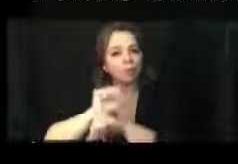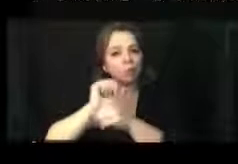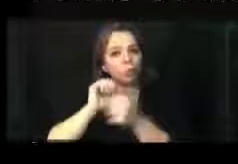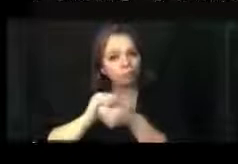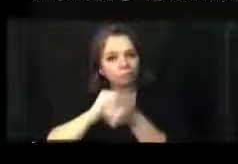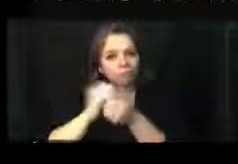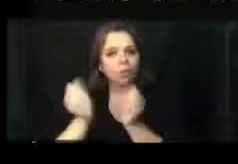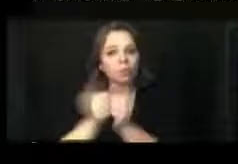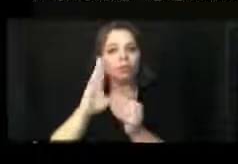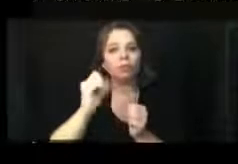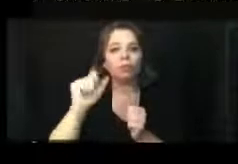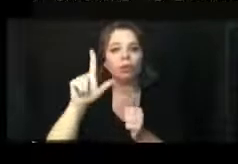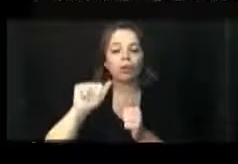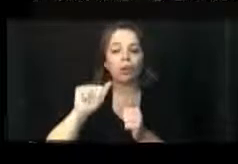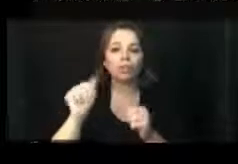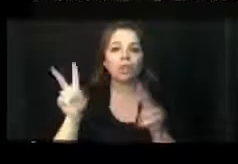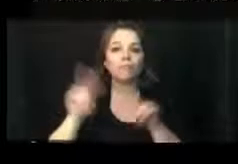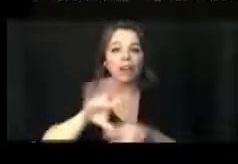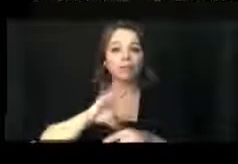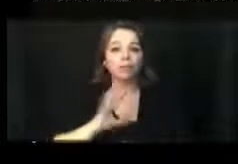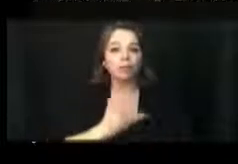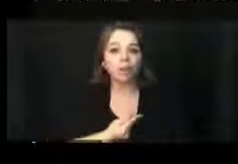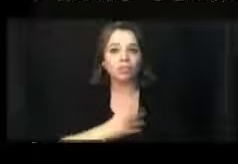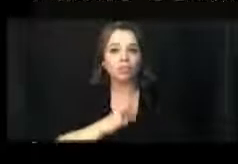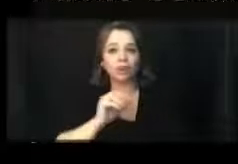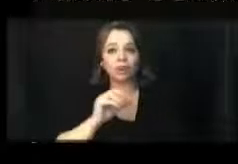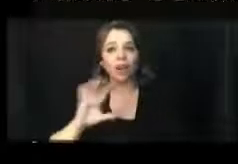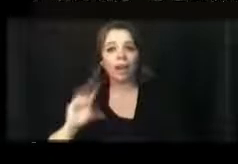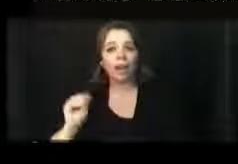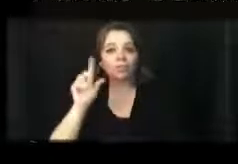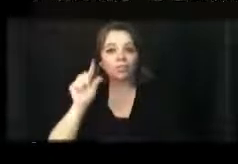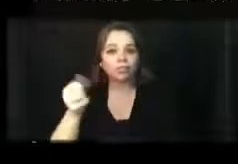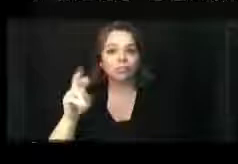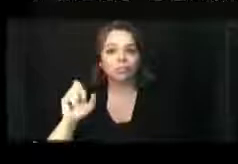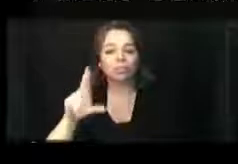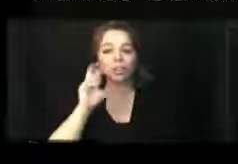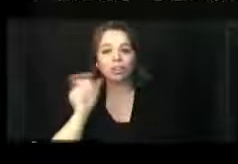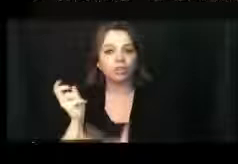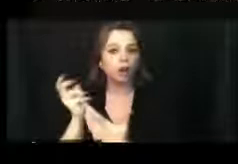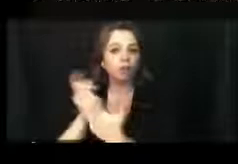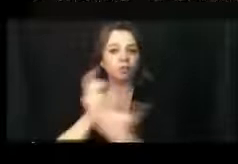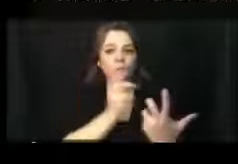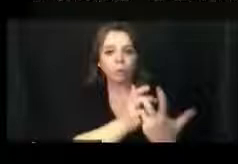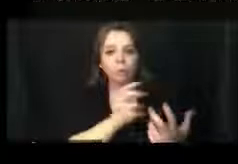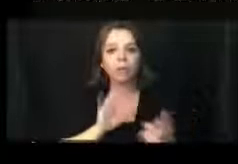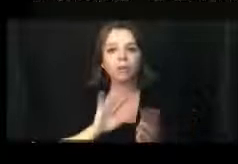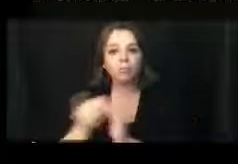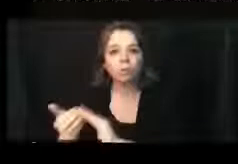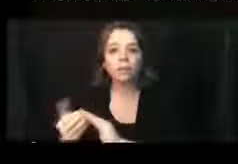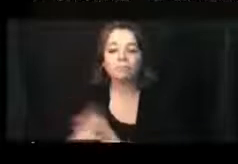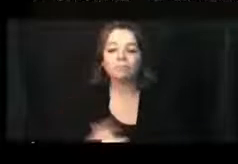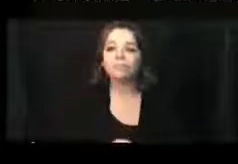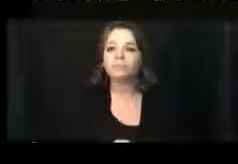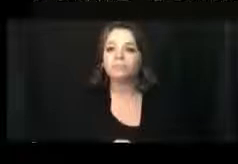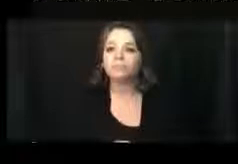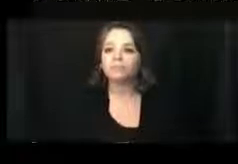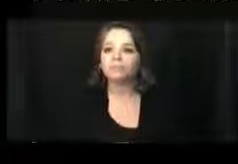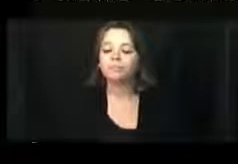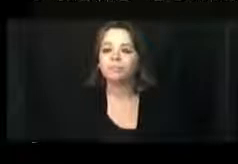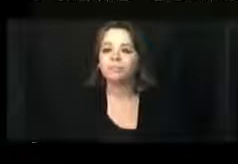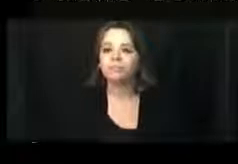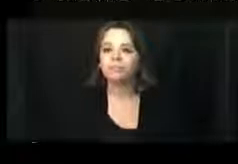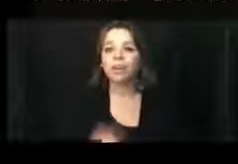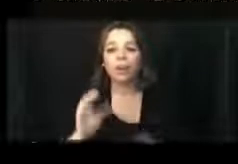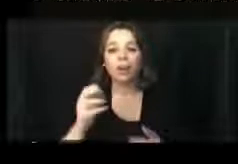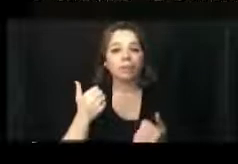services for our trans and gender nonconforming community. So it's great to be able to connect that interest here to empower both of these LGBTQ plus communities